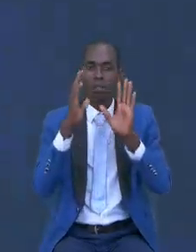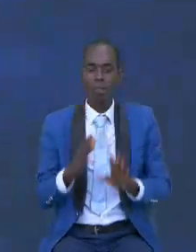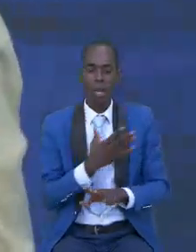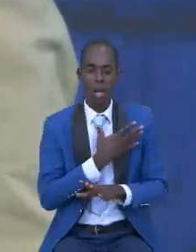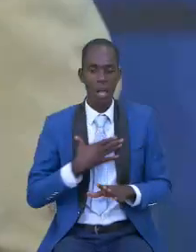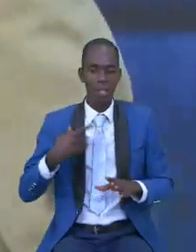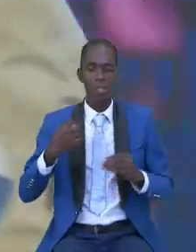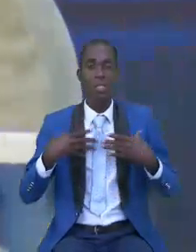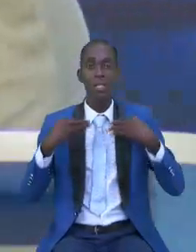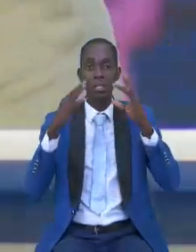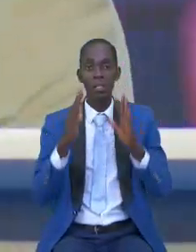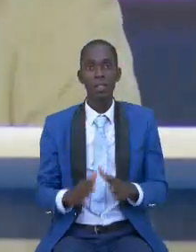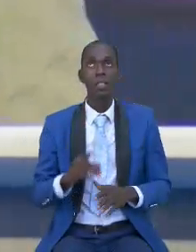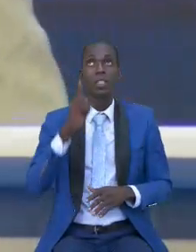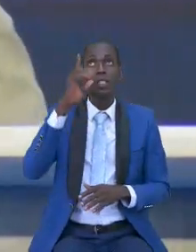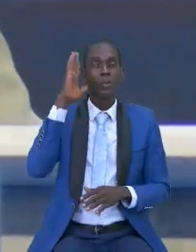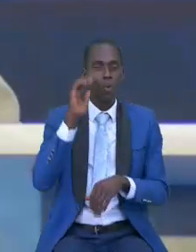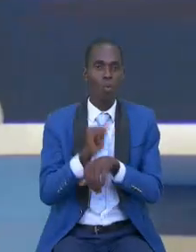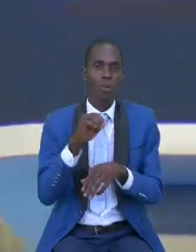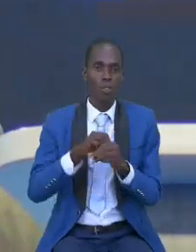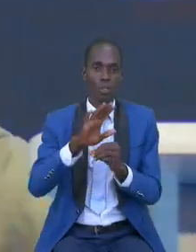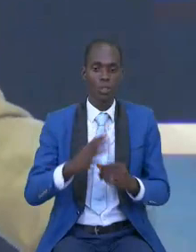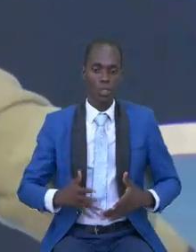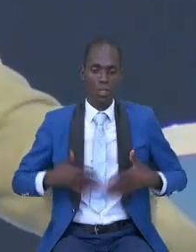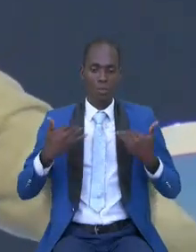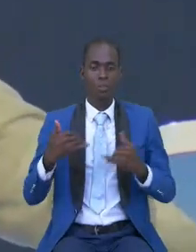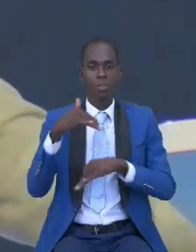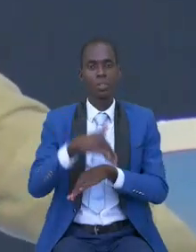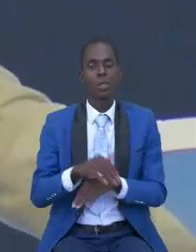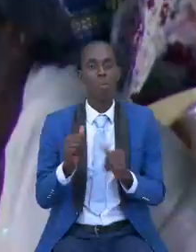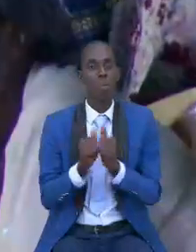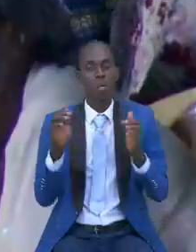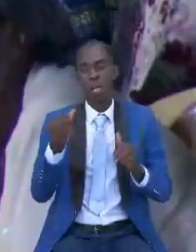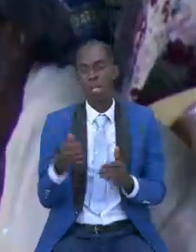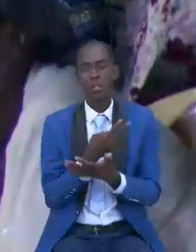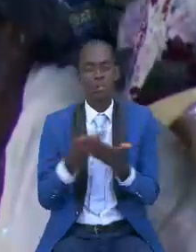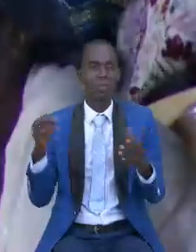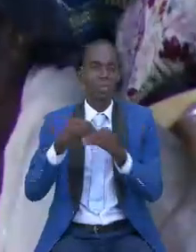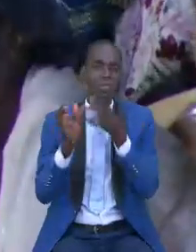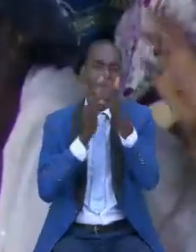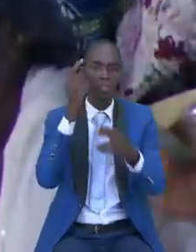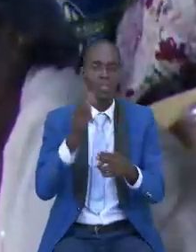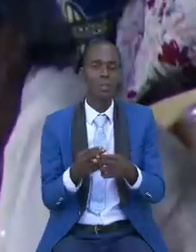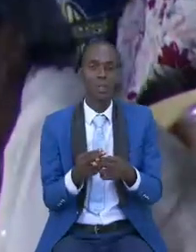Healer, he will walk in your life tonight without any failure.